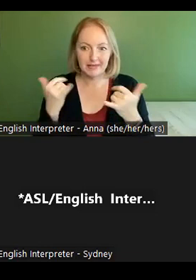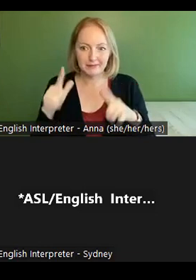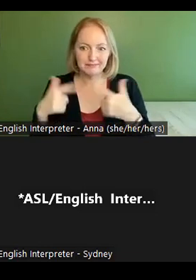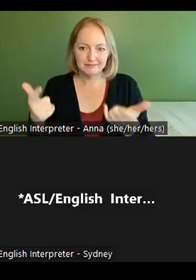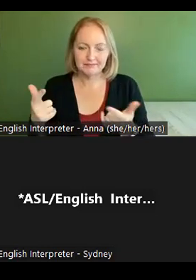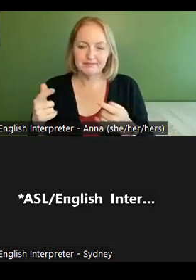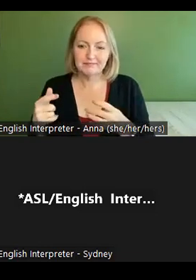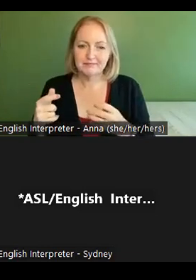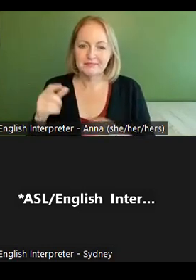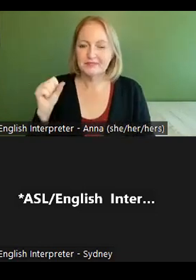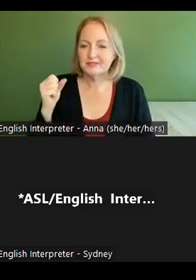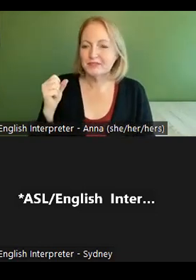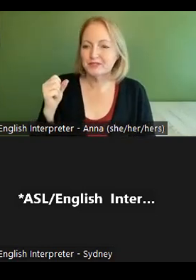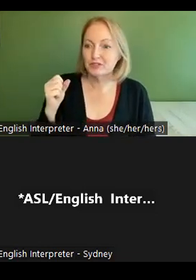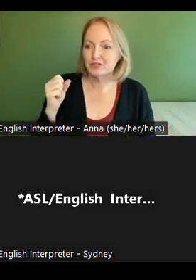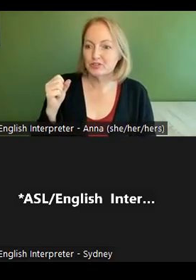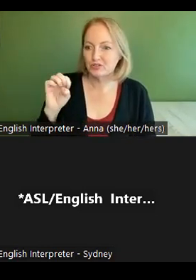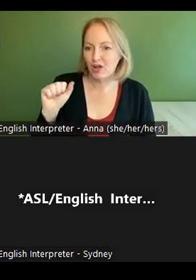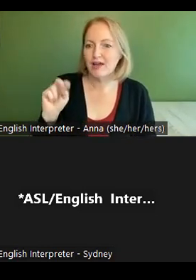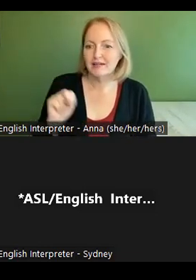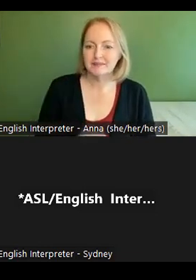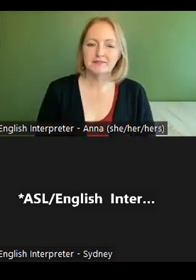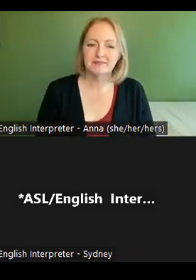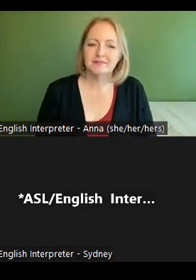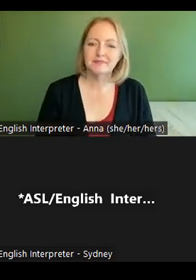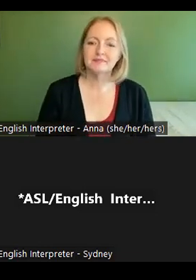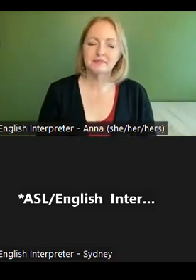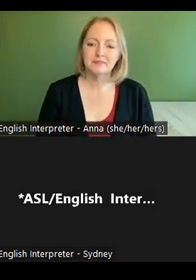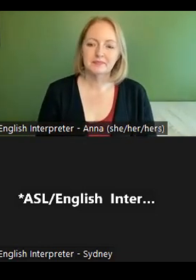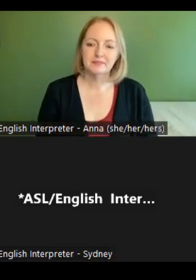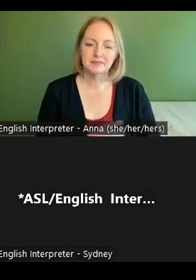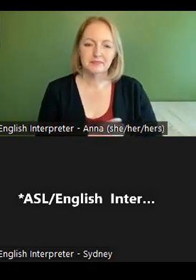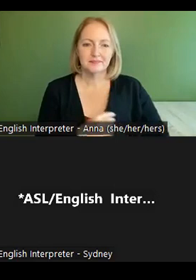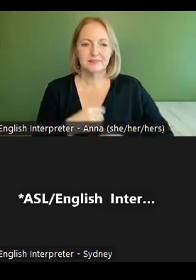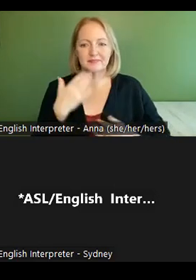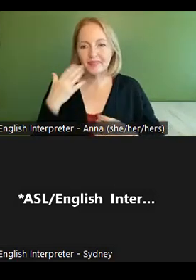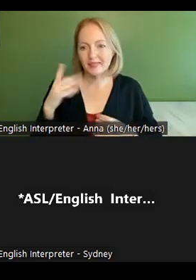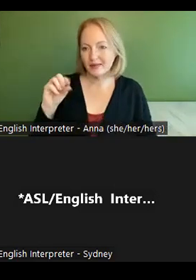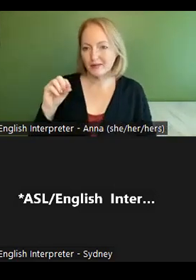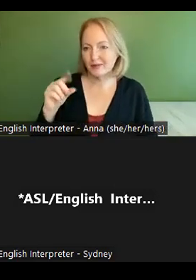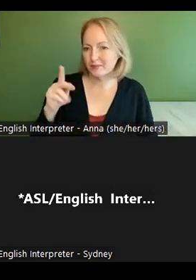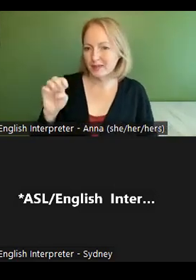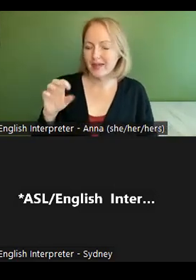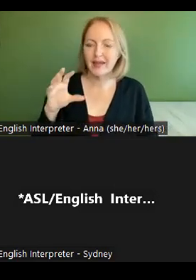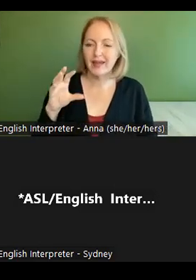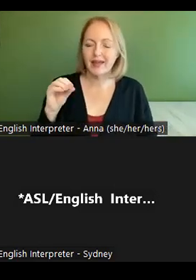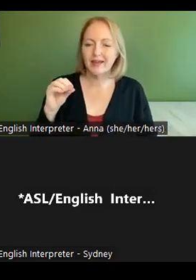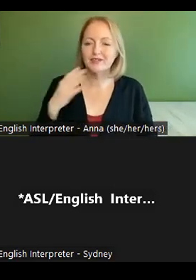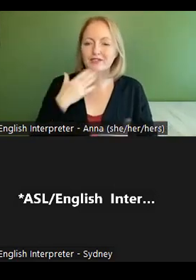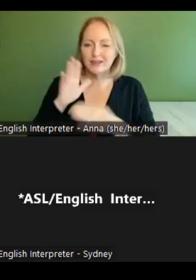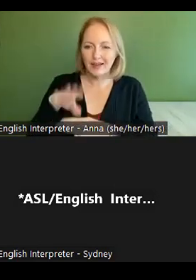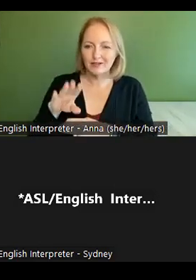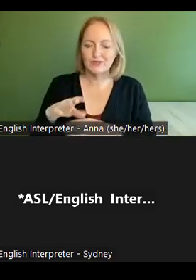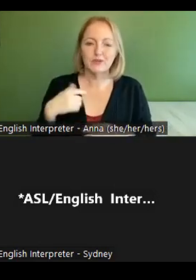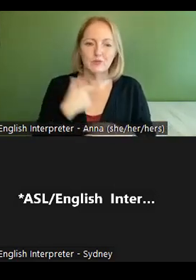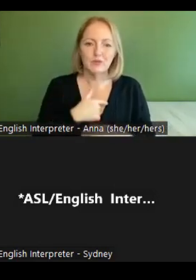it over to Sean to provide the next update. Thank you. Thank you, Lupe, and good afternoon, everyone. We at